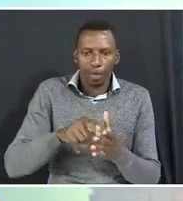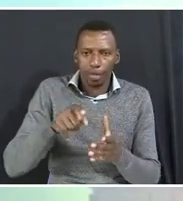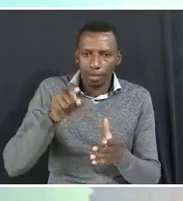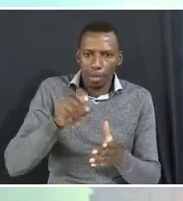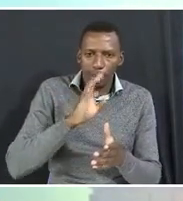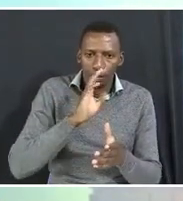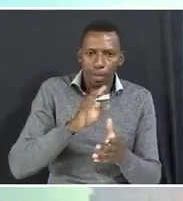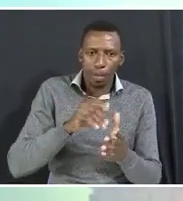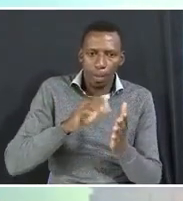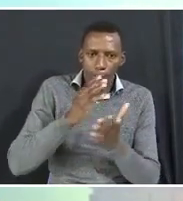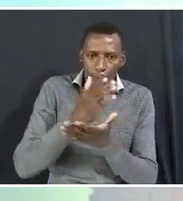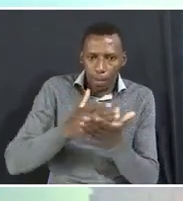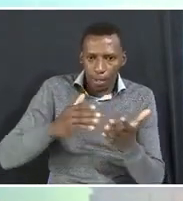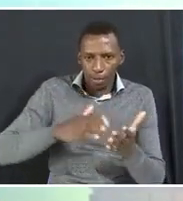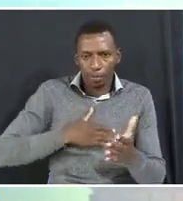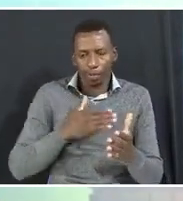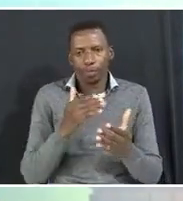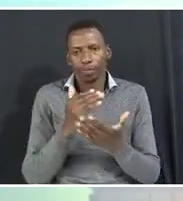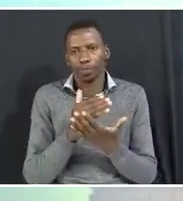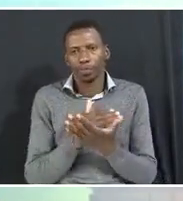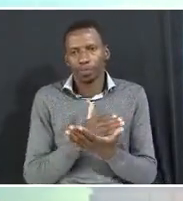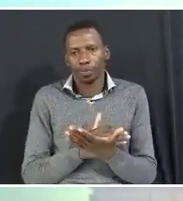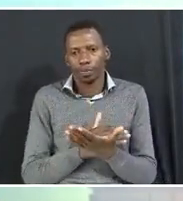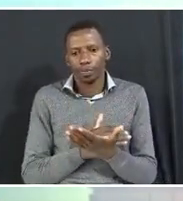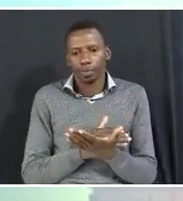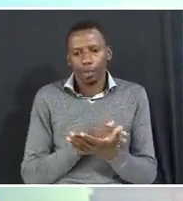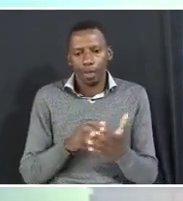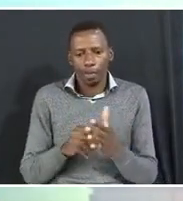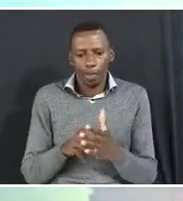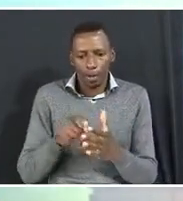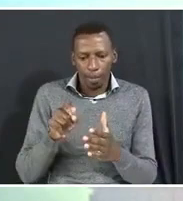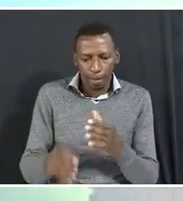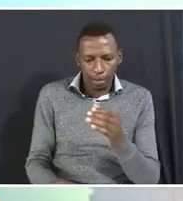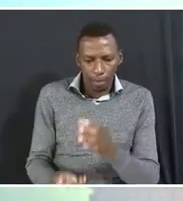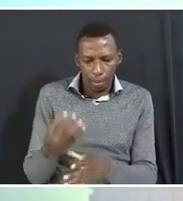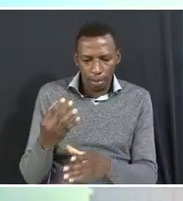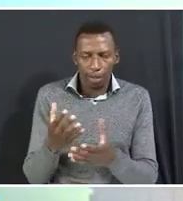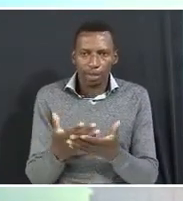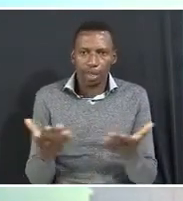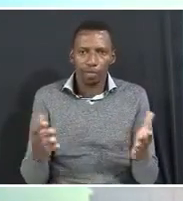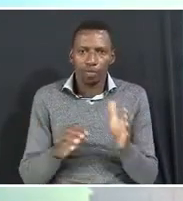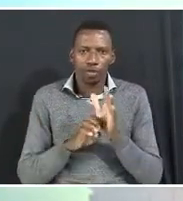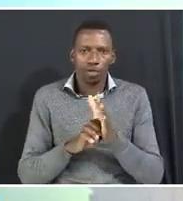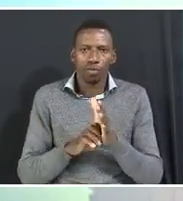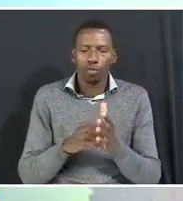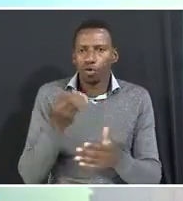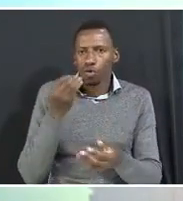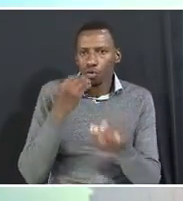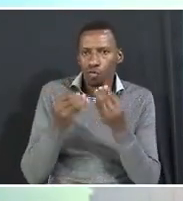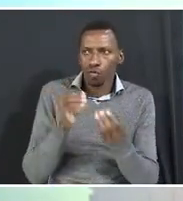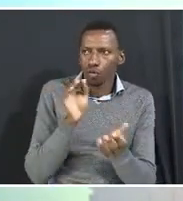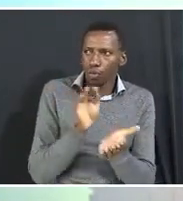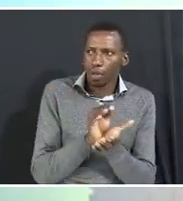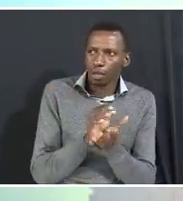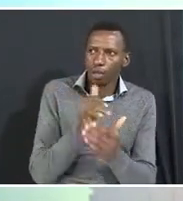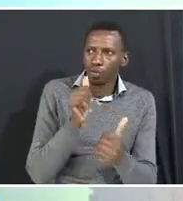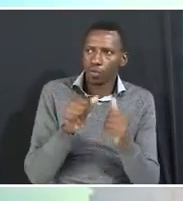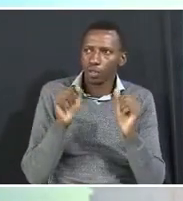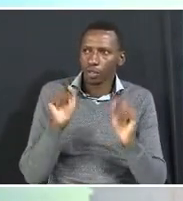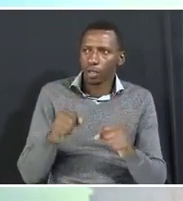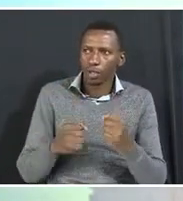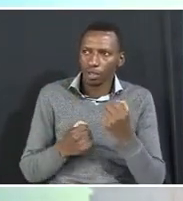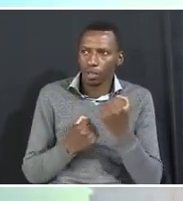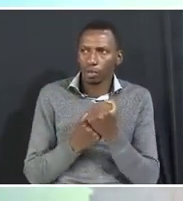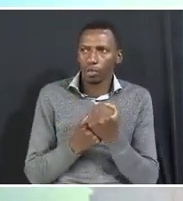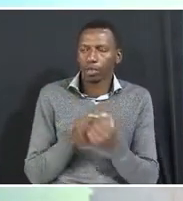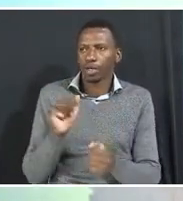my program. Meaning I should establish something like a food bank that would be able to support that